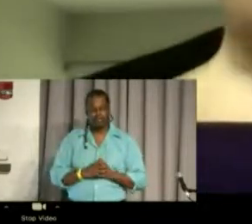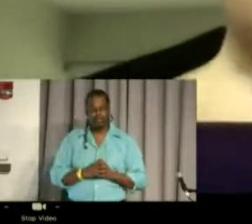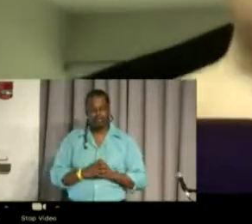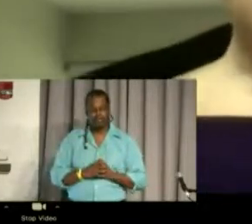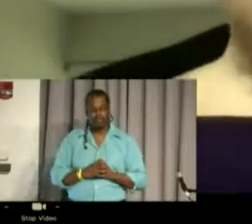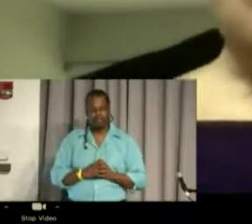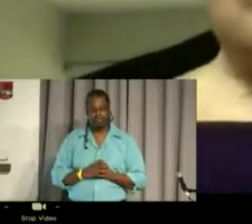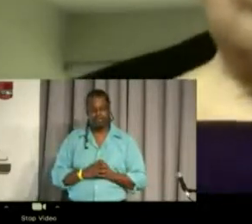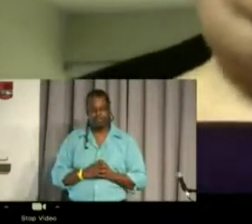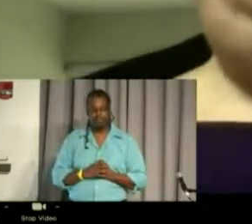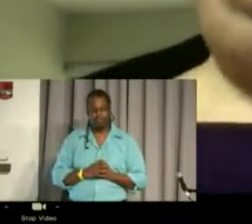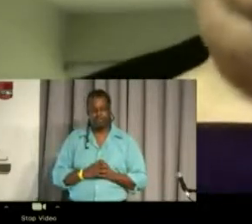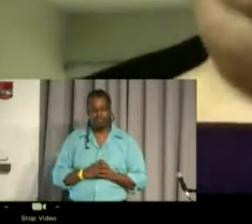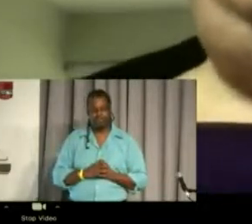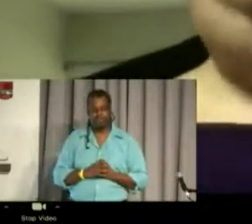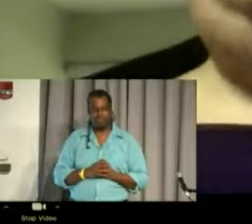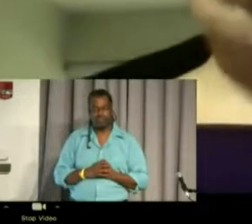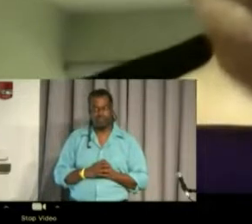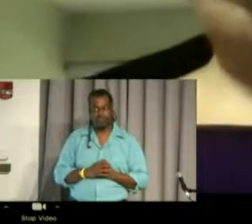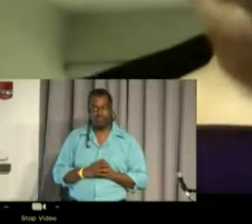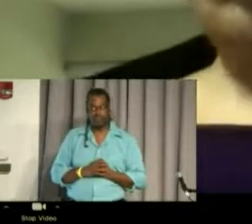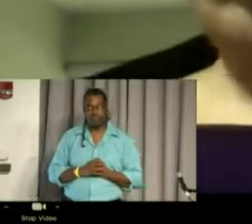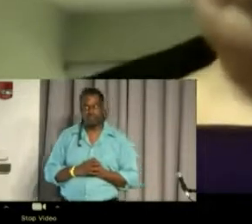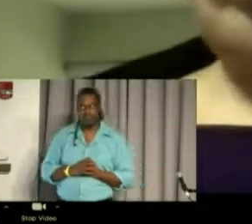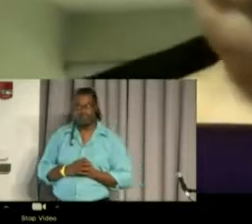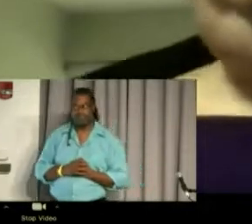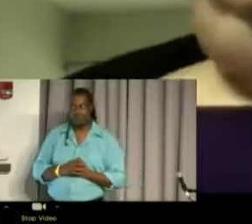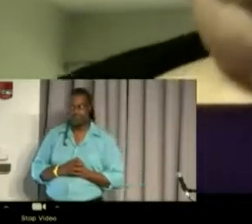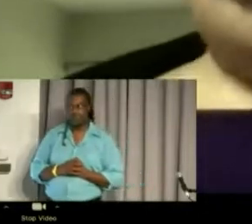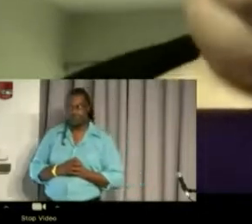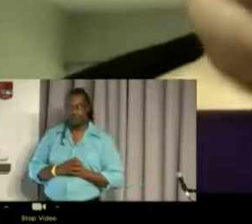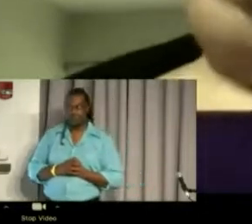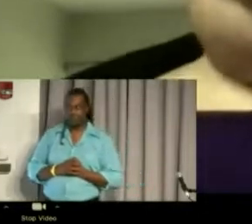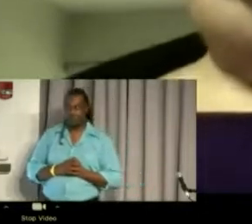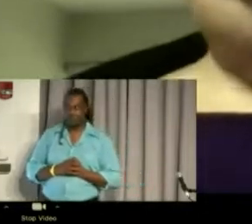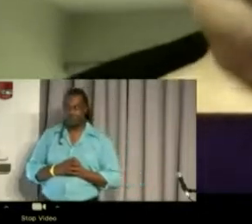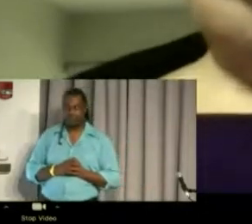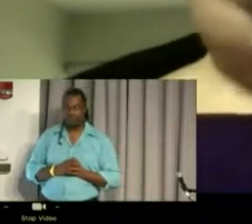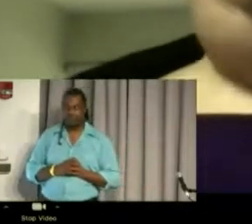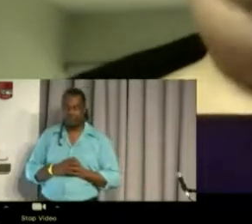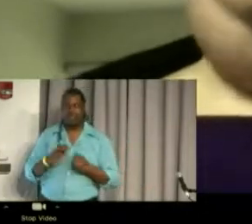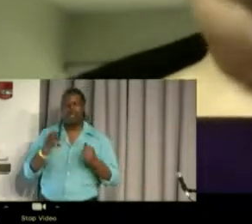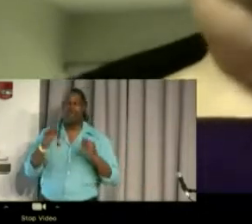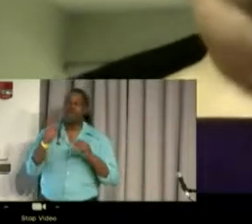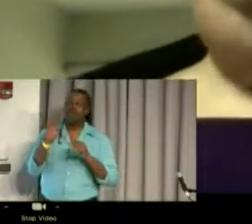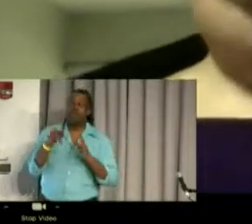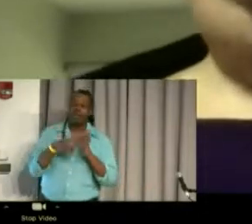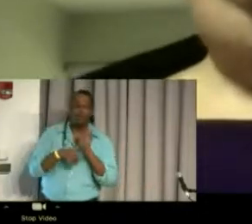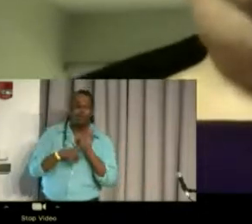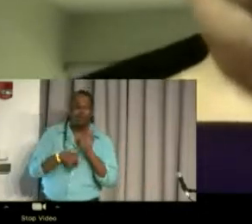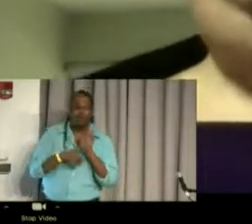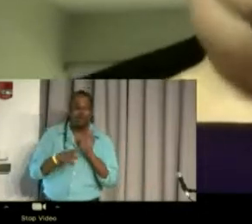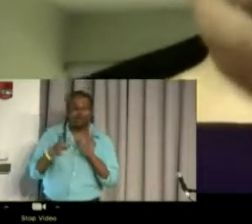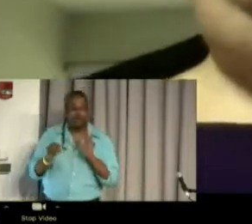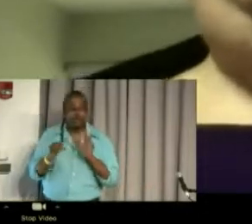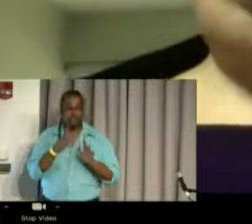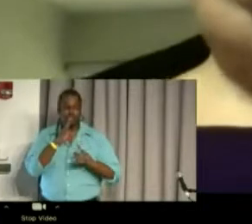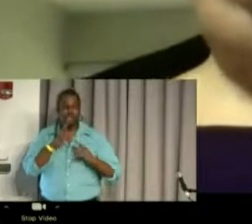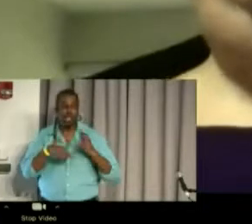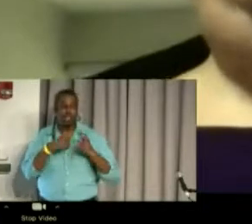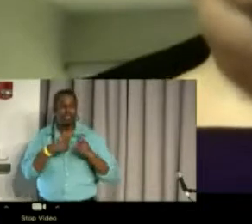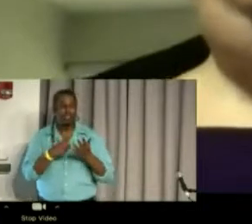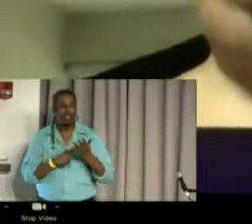services vital to sustaining civilization. Described by researchers as possibly the most serious threat